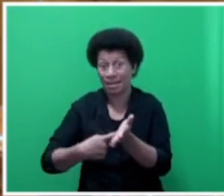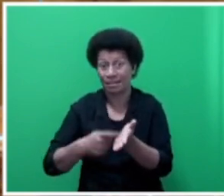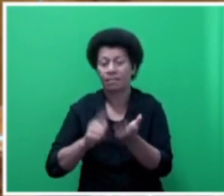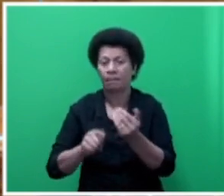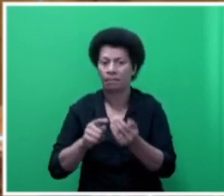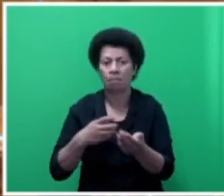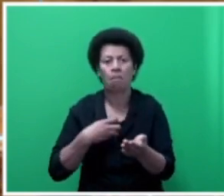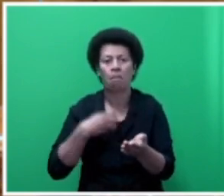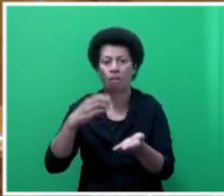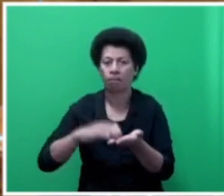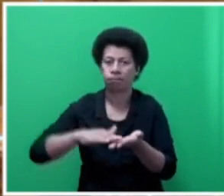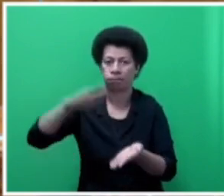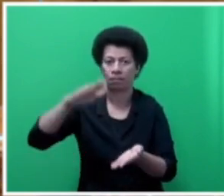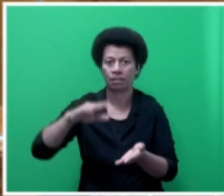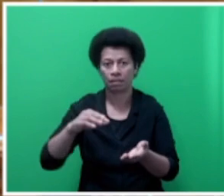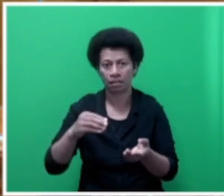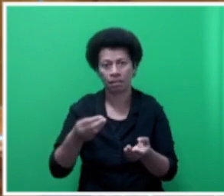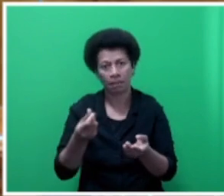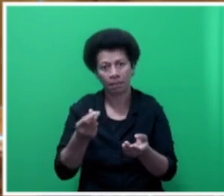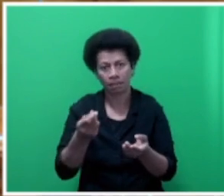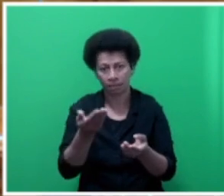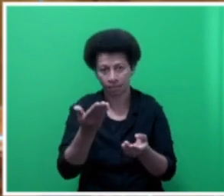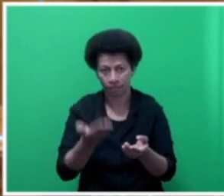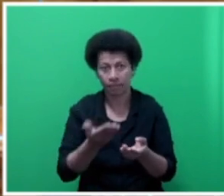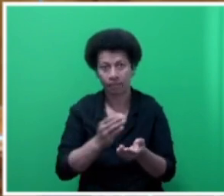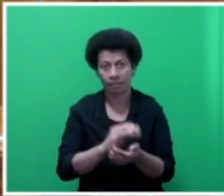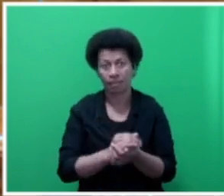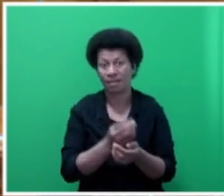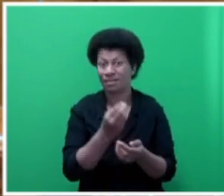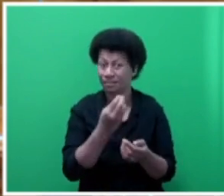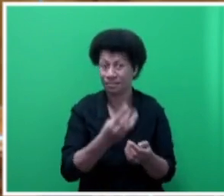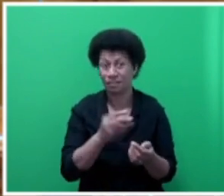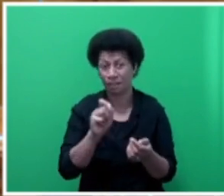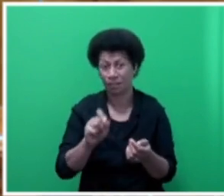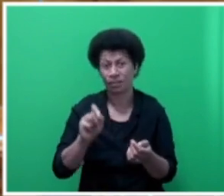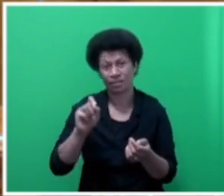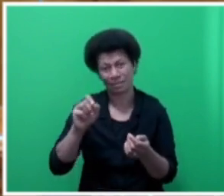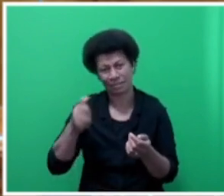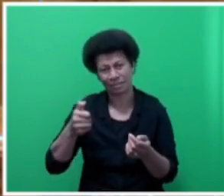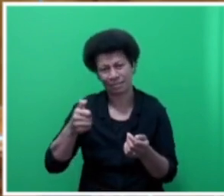million from 3.691 billion to